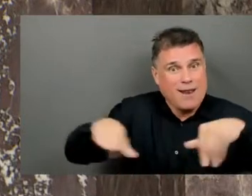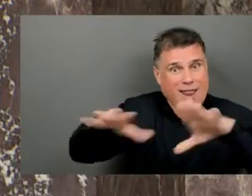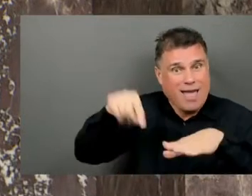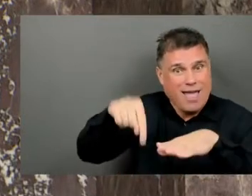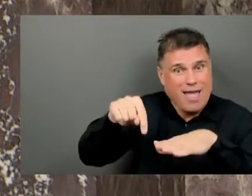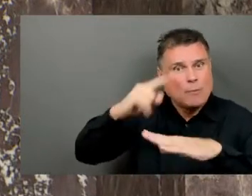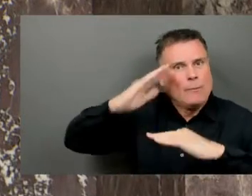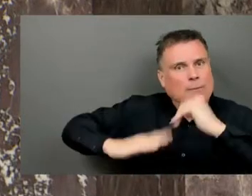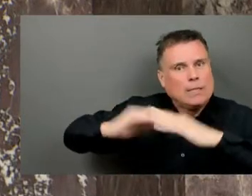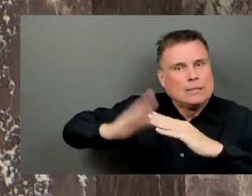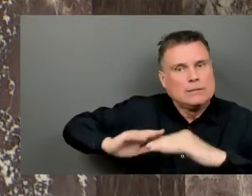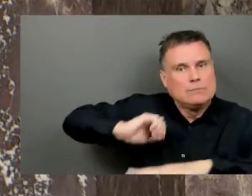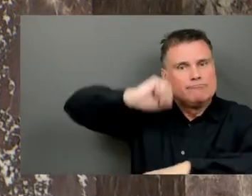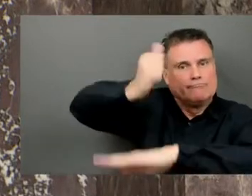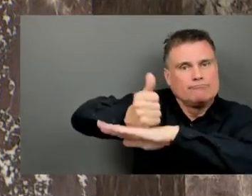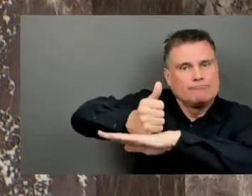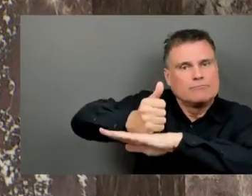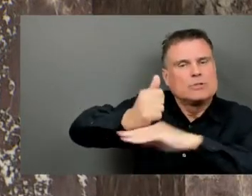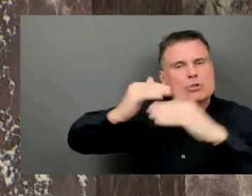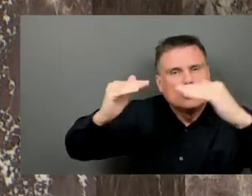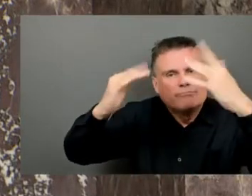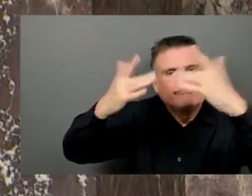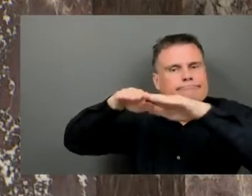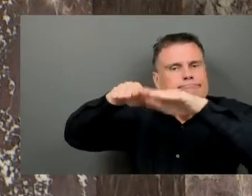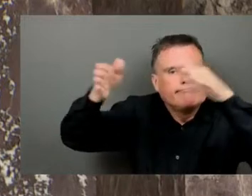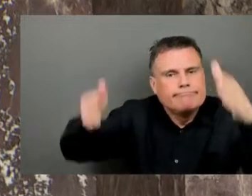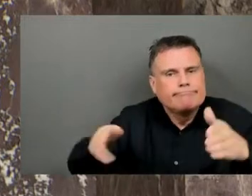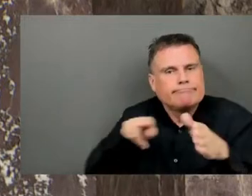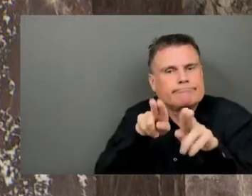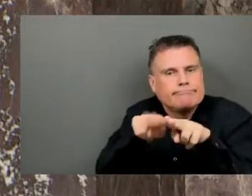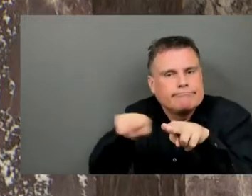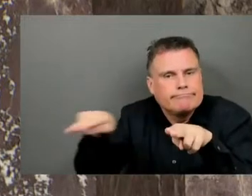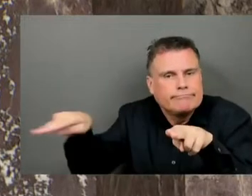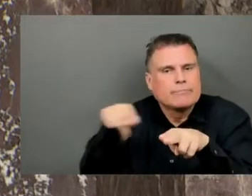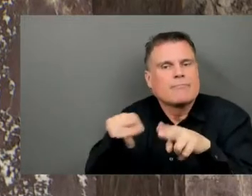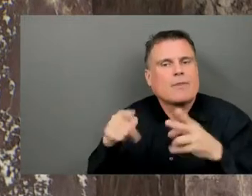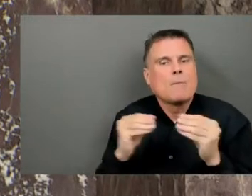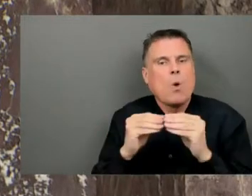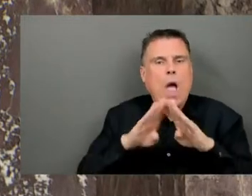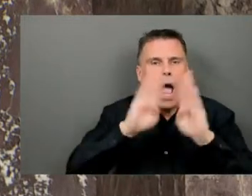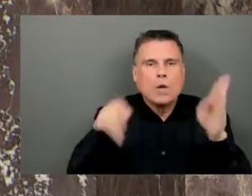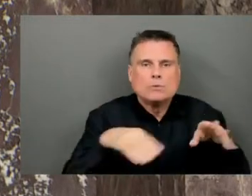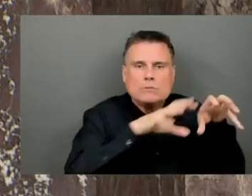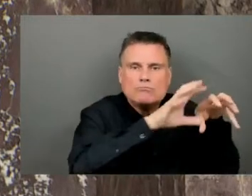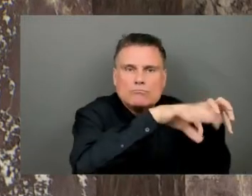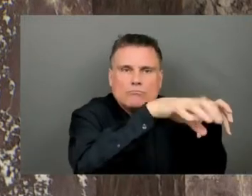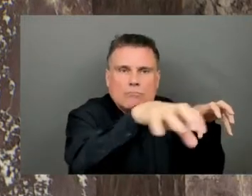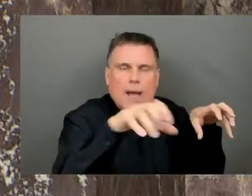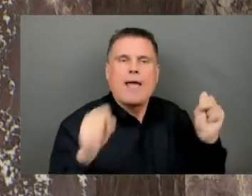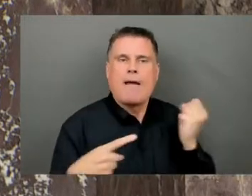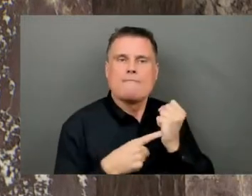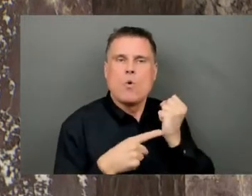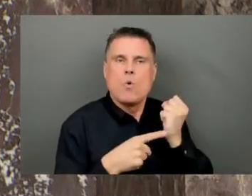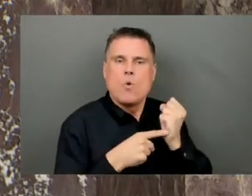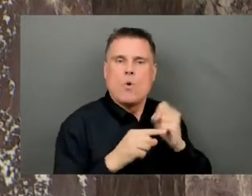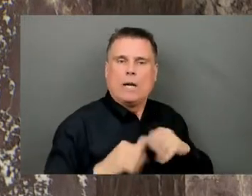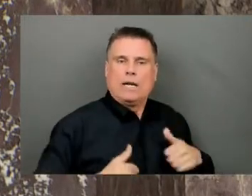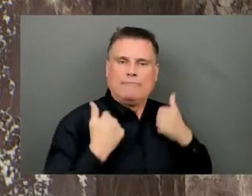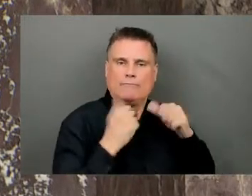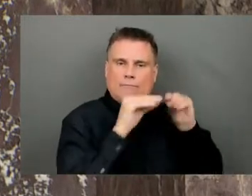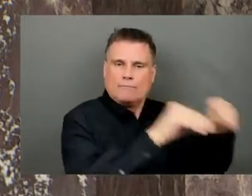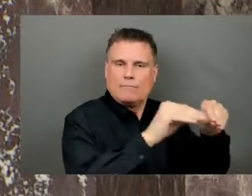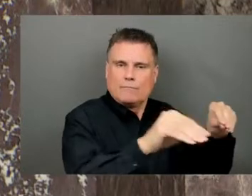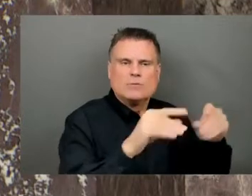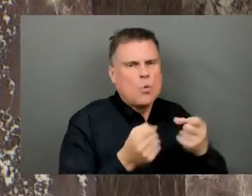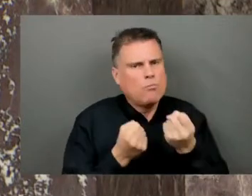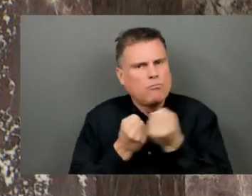shelter, building affordable housing so that we can get people the supports they need. Get them housed, get them the supports they need, Honourable Speaker.